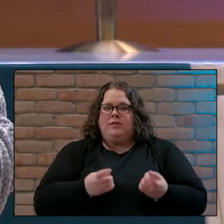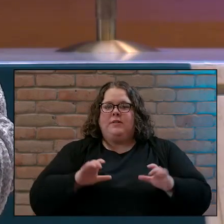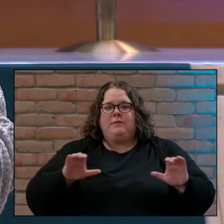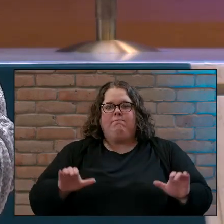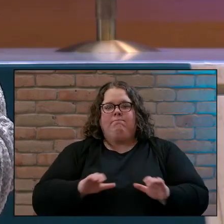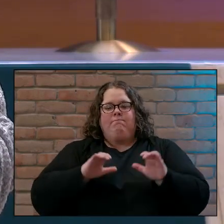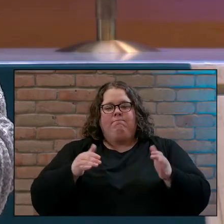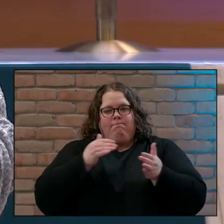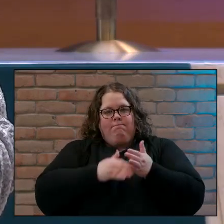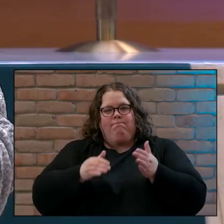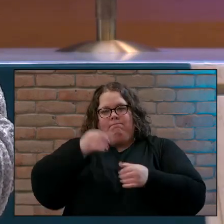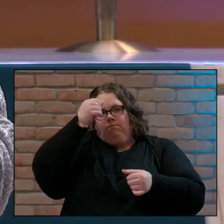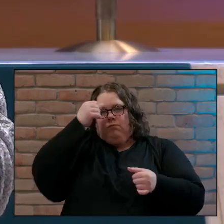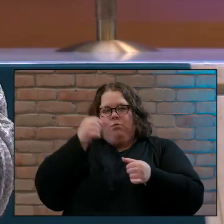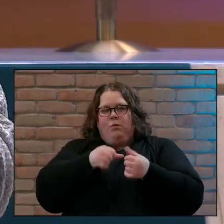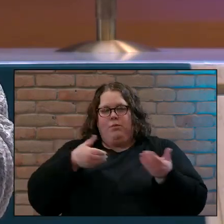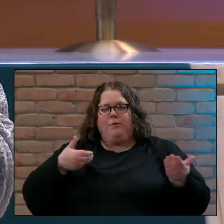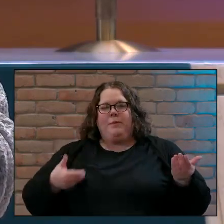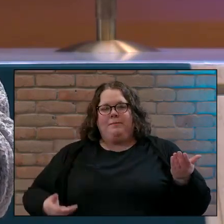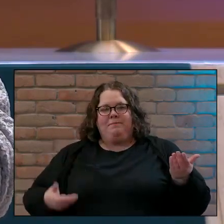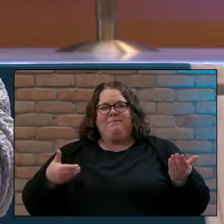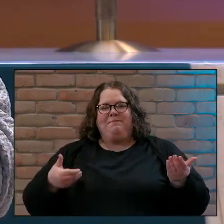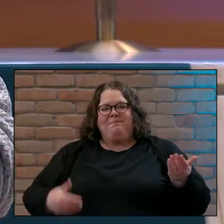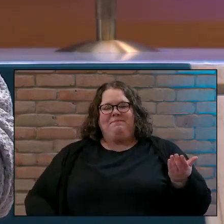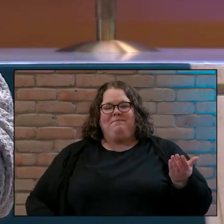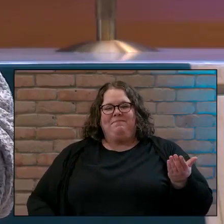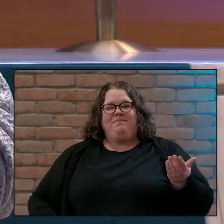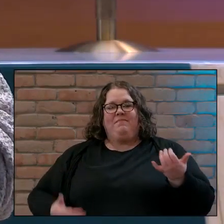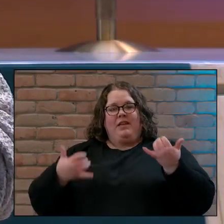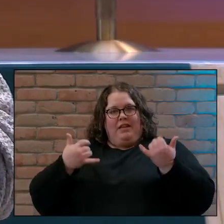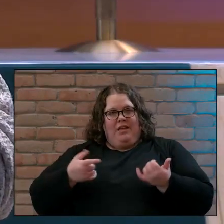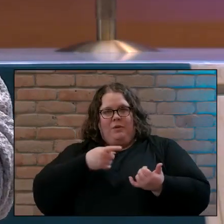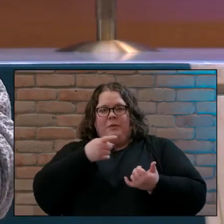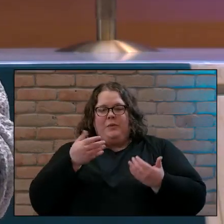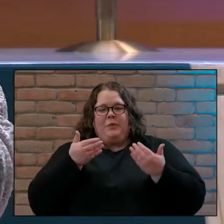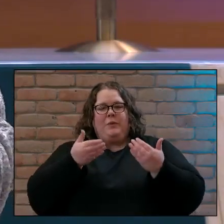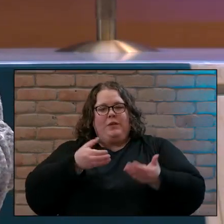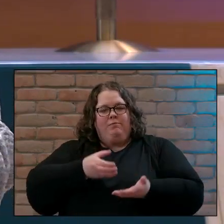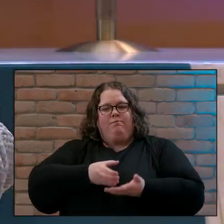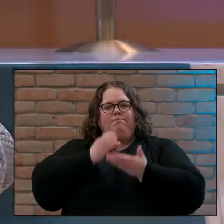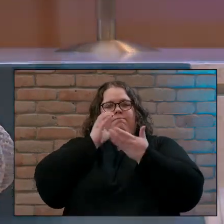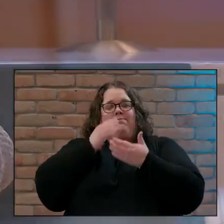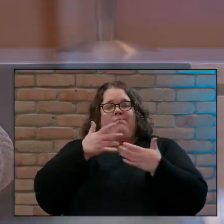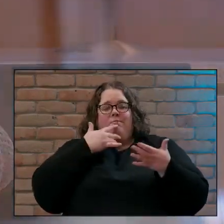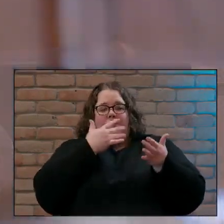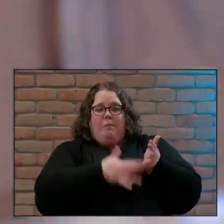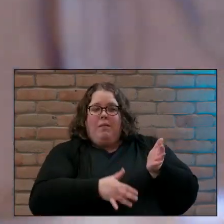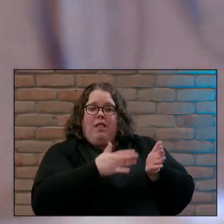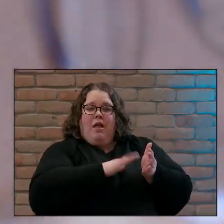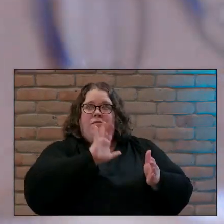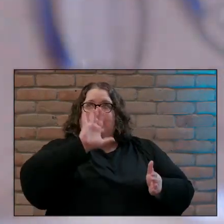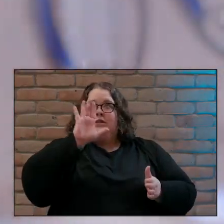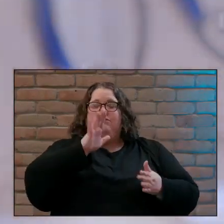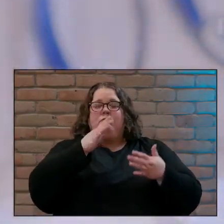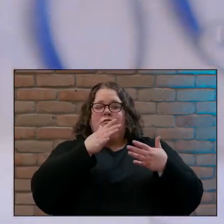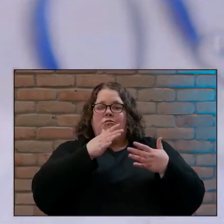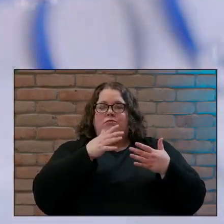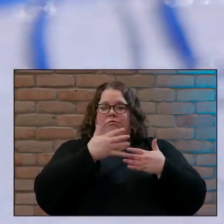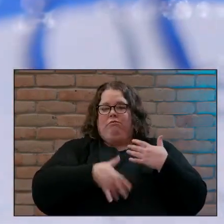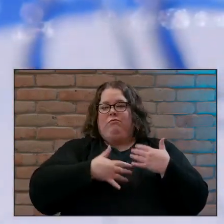in remembrance of me." And now, take and drink the blood of Christ shed for you.